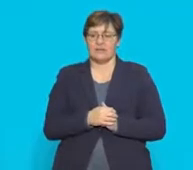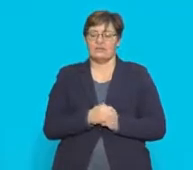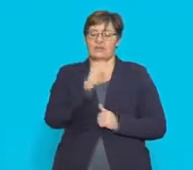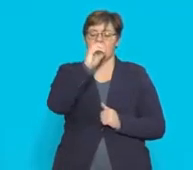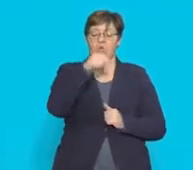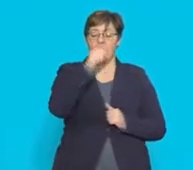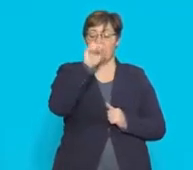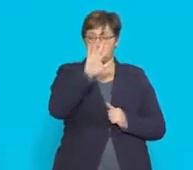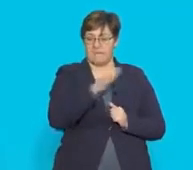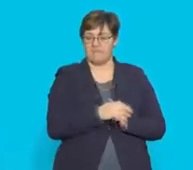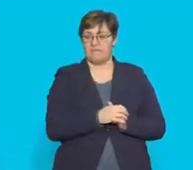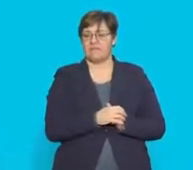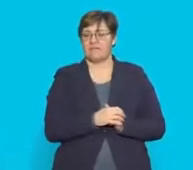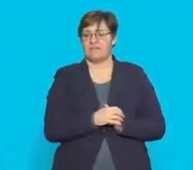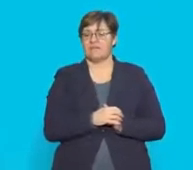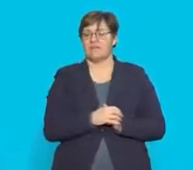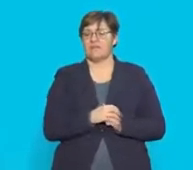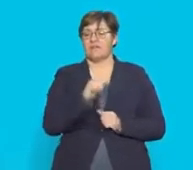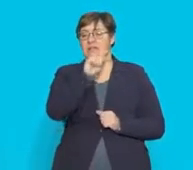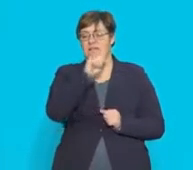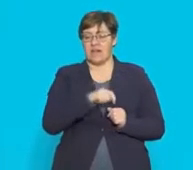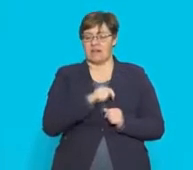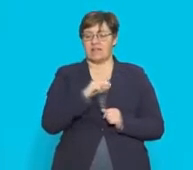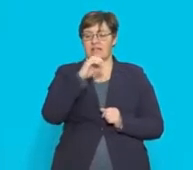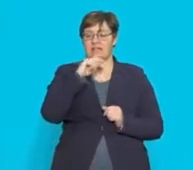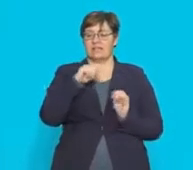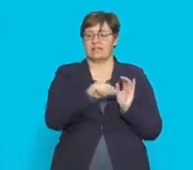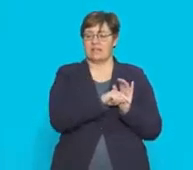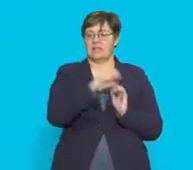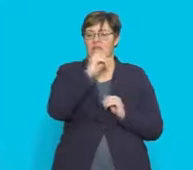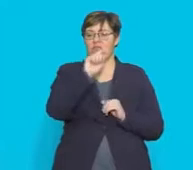the 0.5 as well, and I divide it by negative